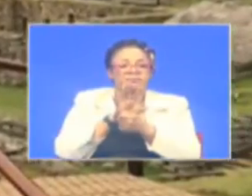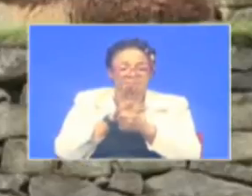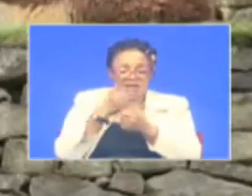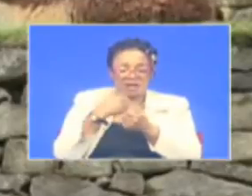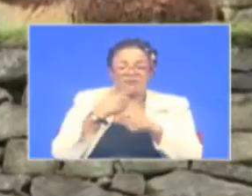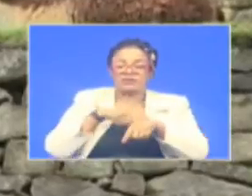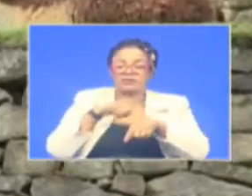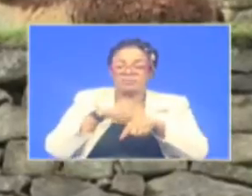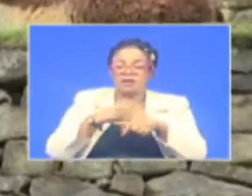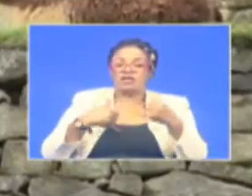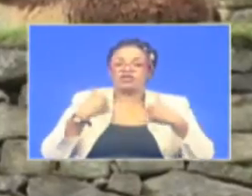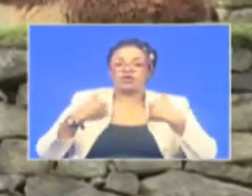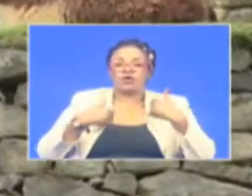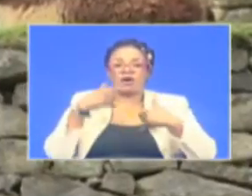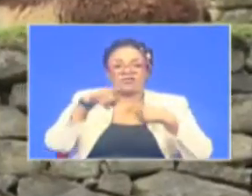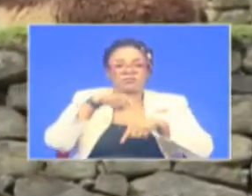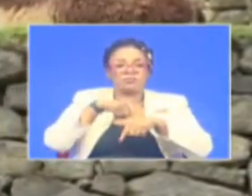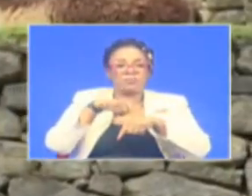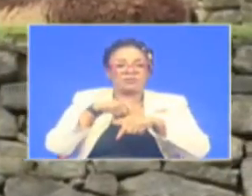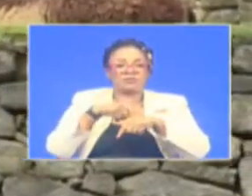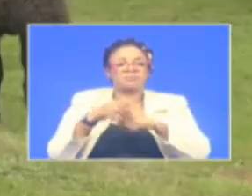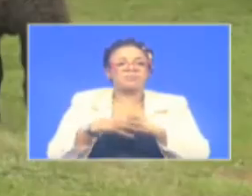enjoy this moment of calm.